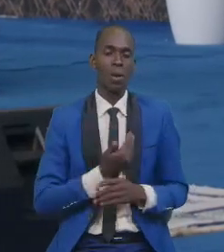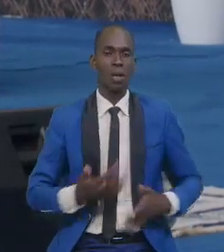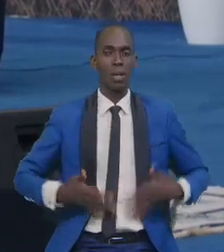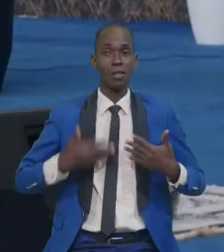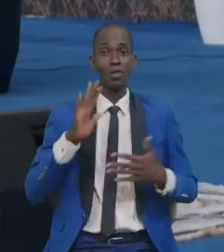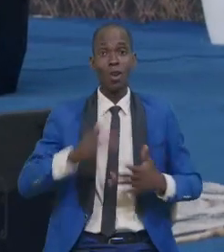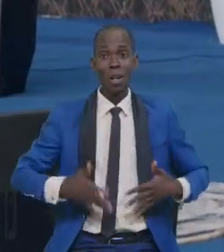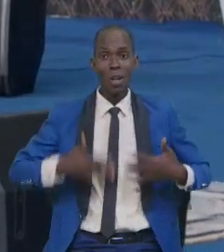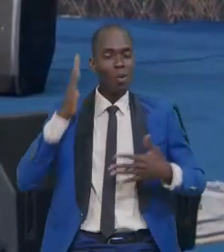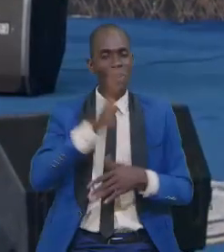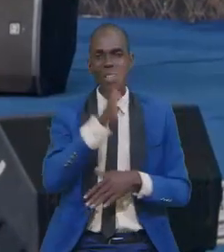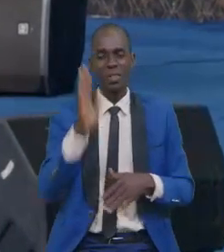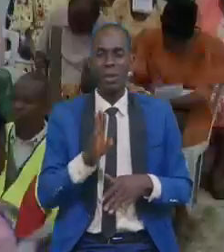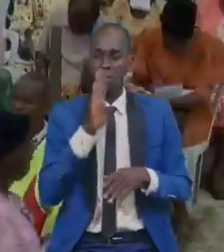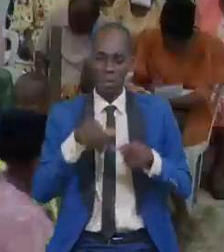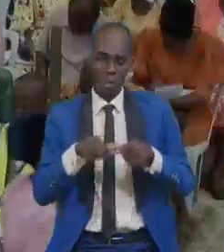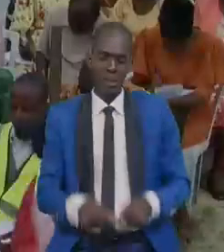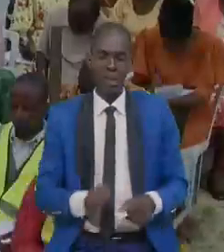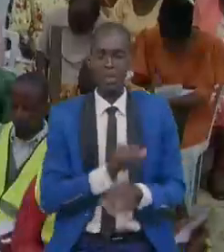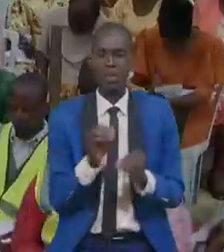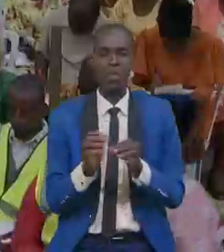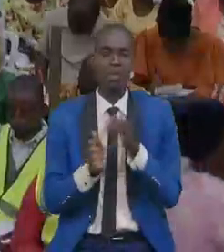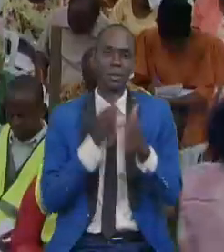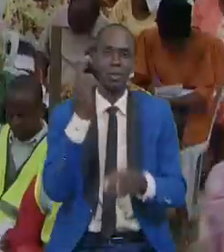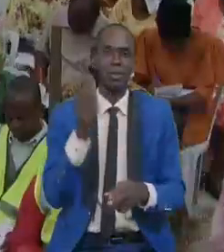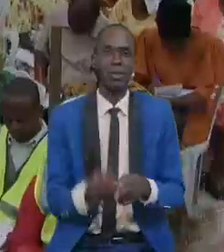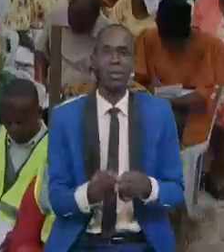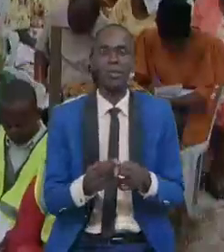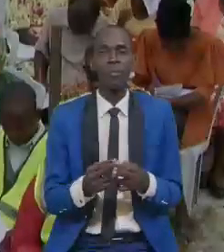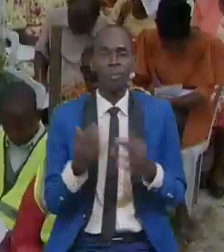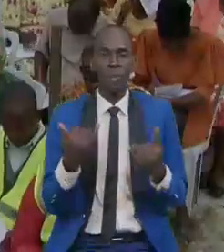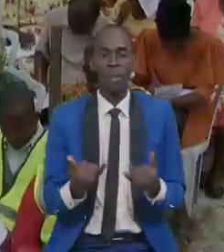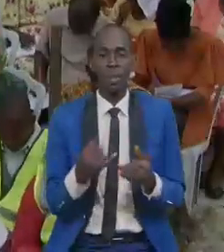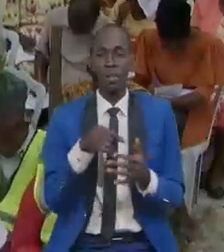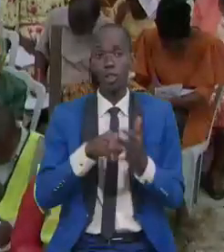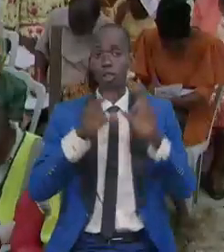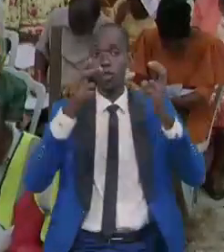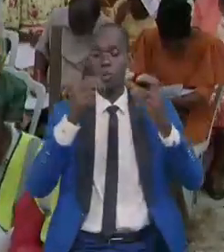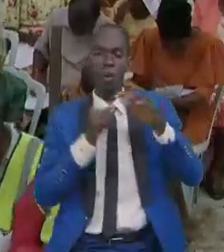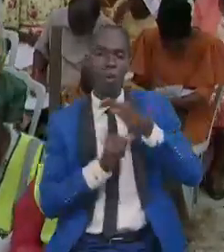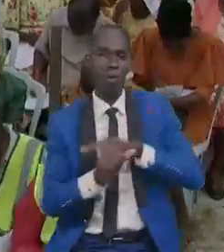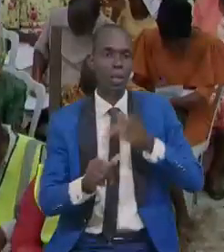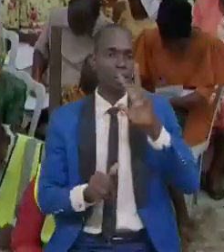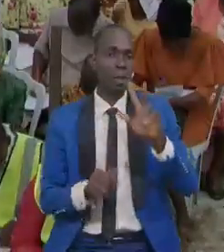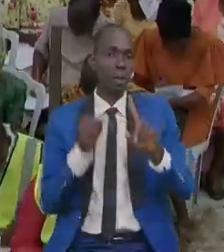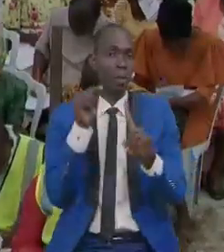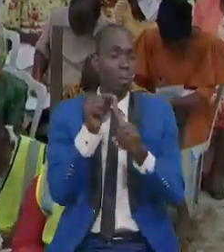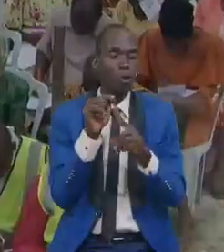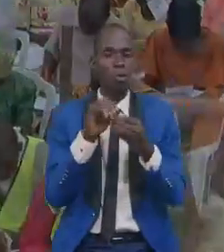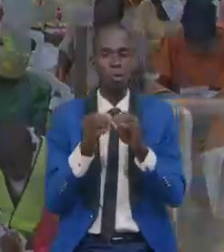will never remain the same again. We're looking at this under three subtitles. We're looking at number one,